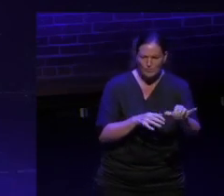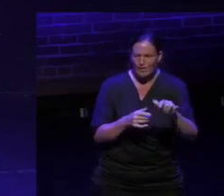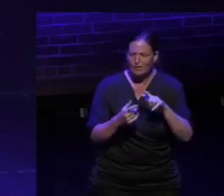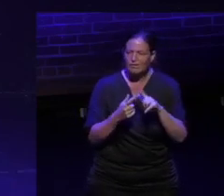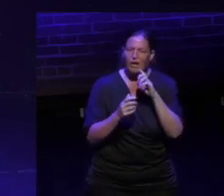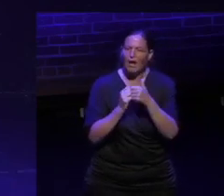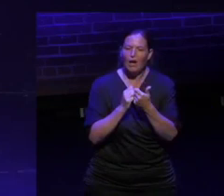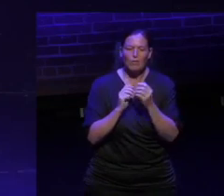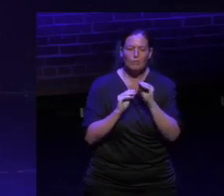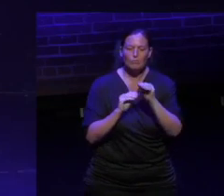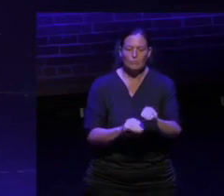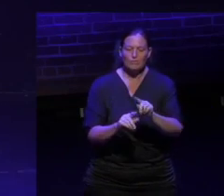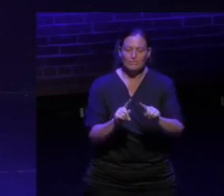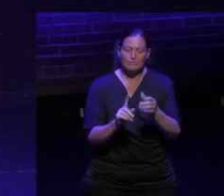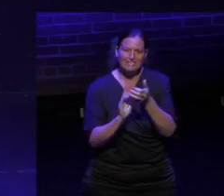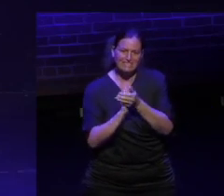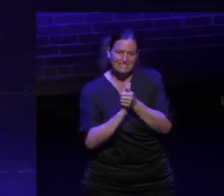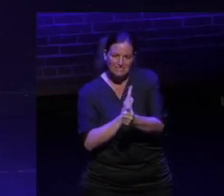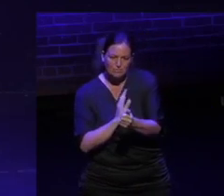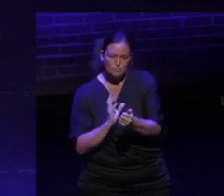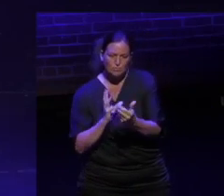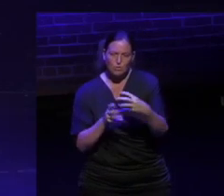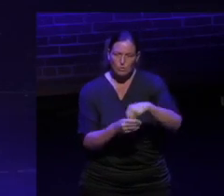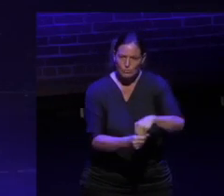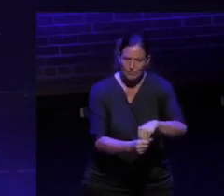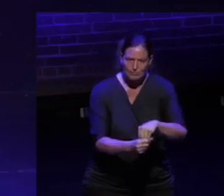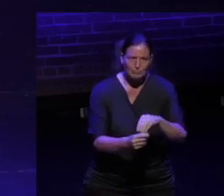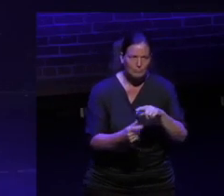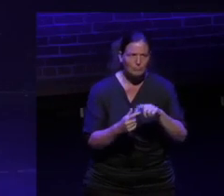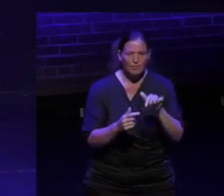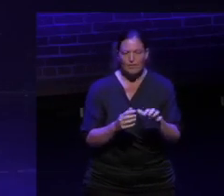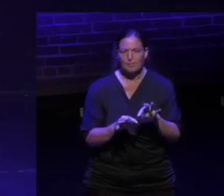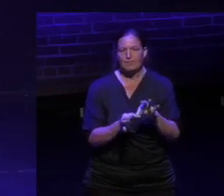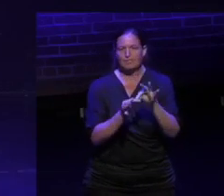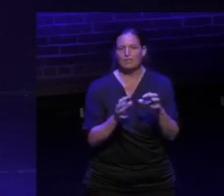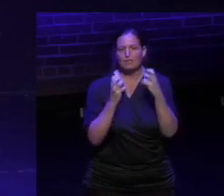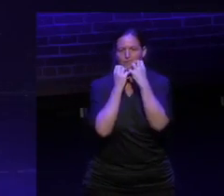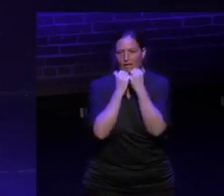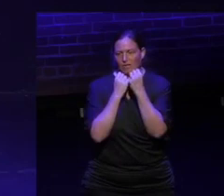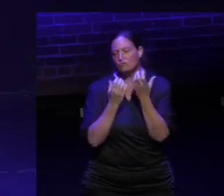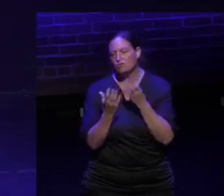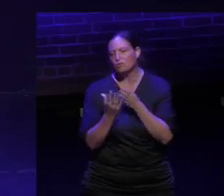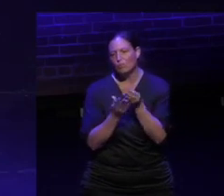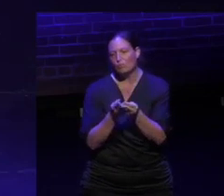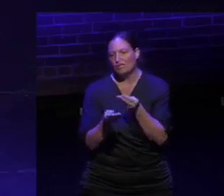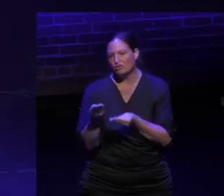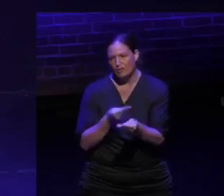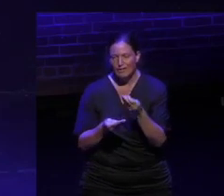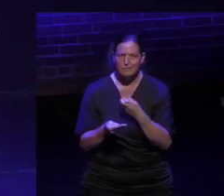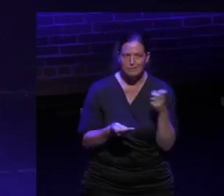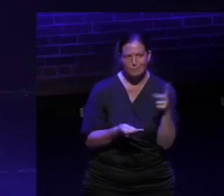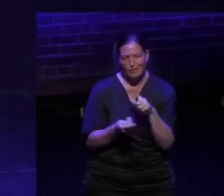people with different skills around the table to think about this particular value? Well, the way you do that is through budgeting. So I hate to say get back